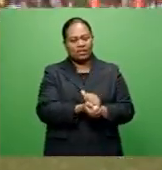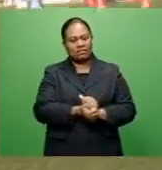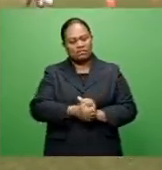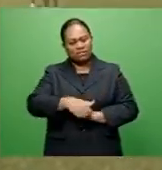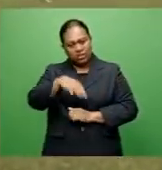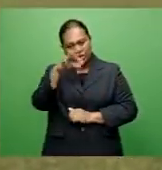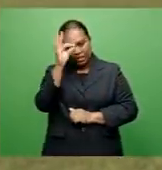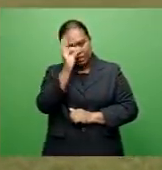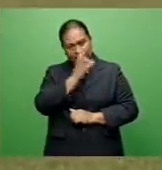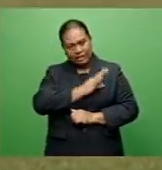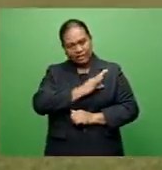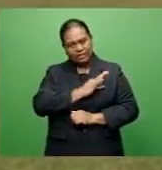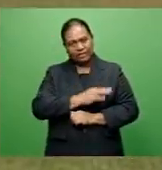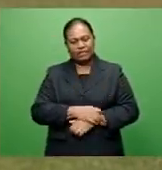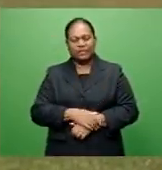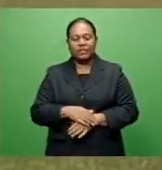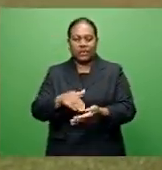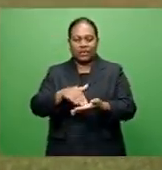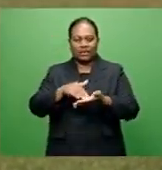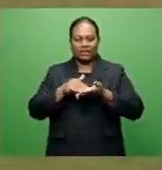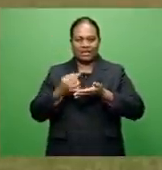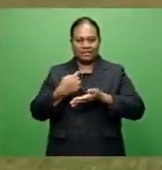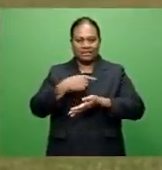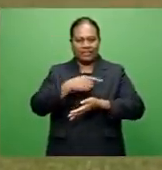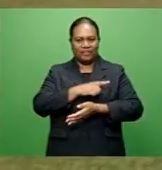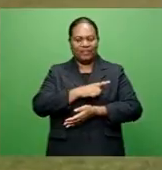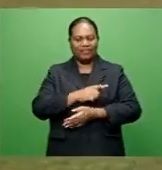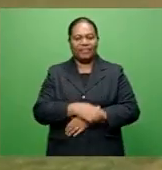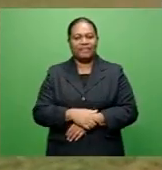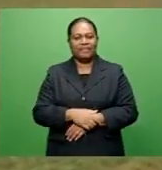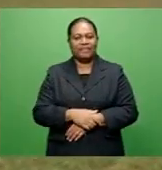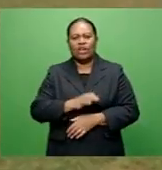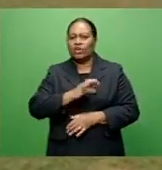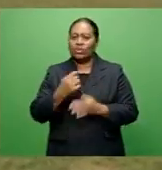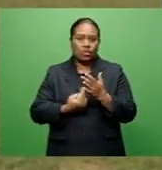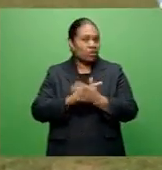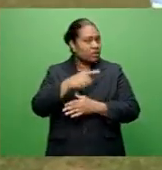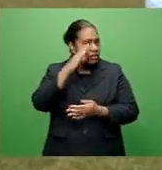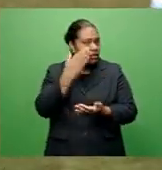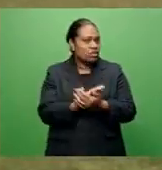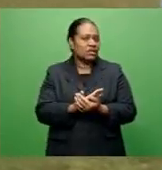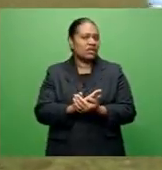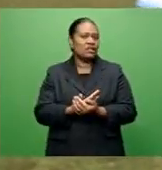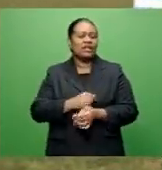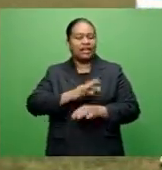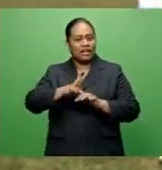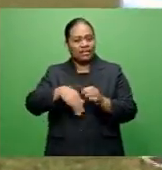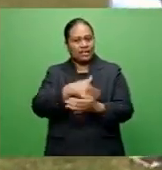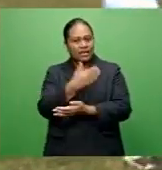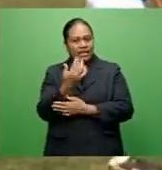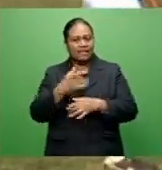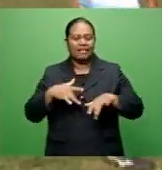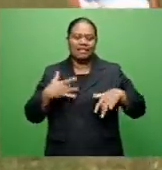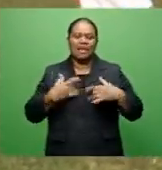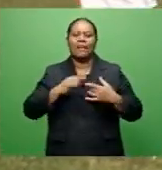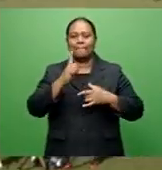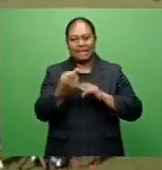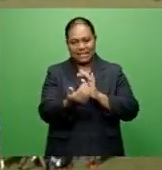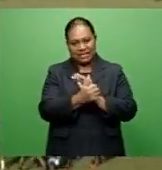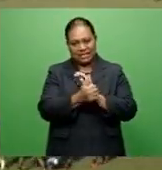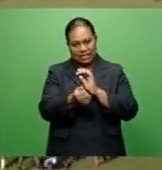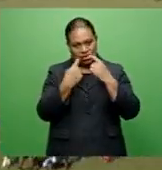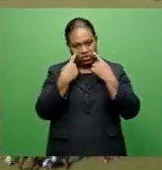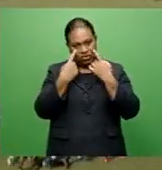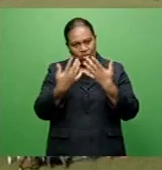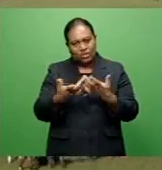that, it will really help not only students in their everyday life, but for those that have the talents to